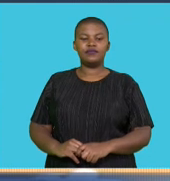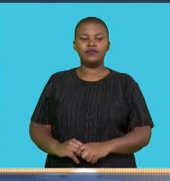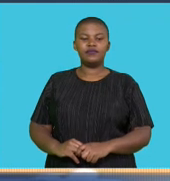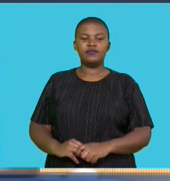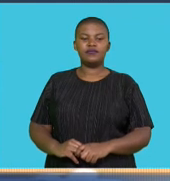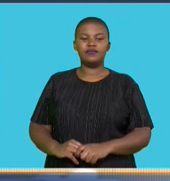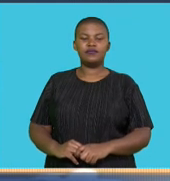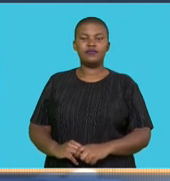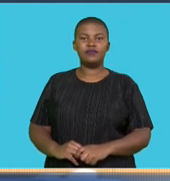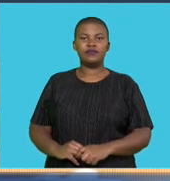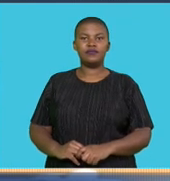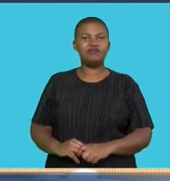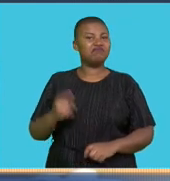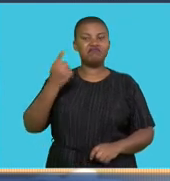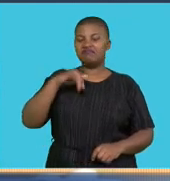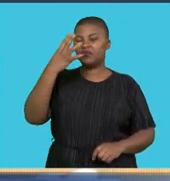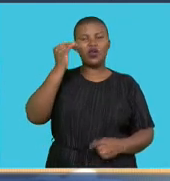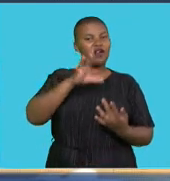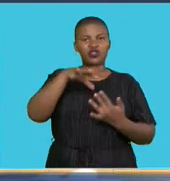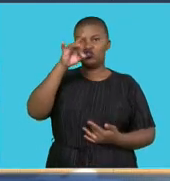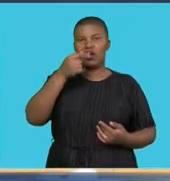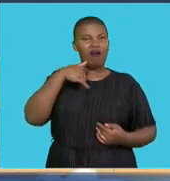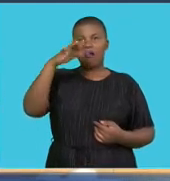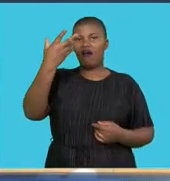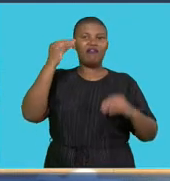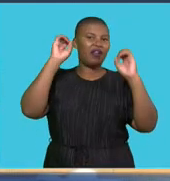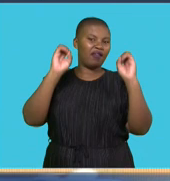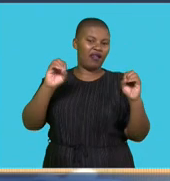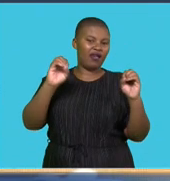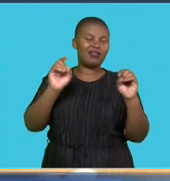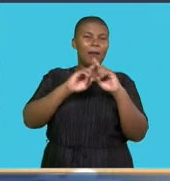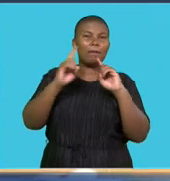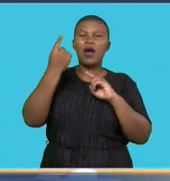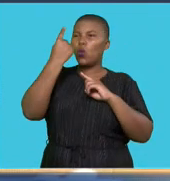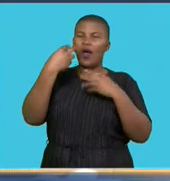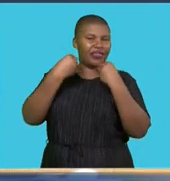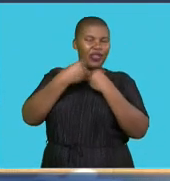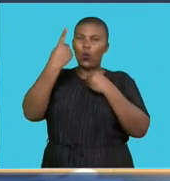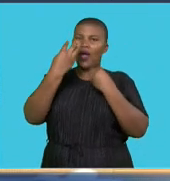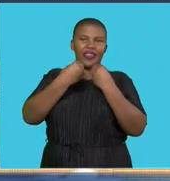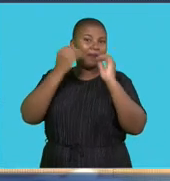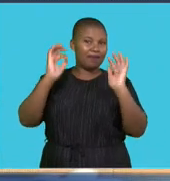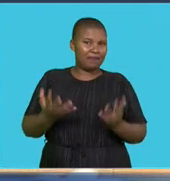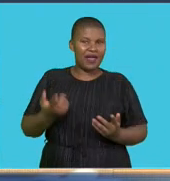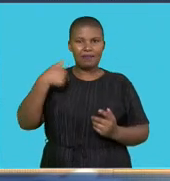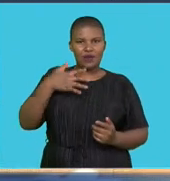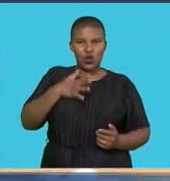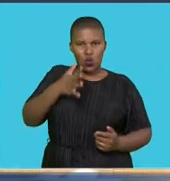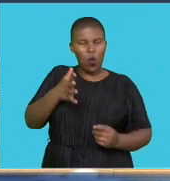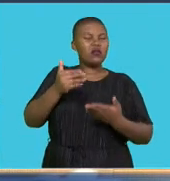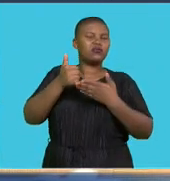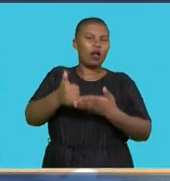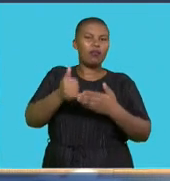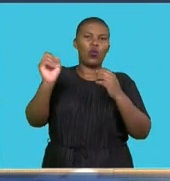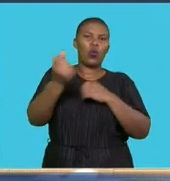I have no ambition. I have nothing except one thing and one thing only. Ugun kipe satini